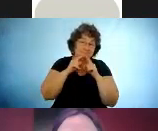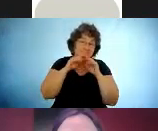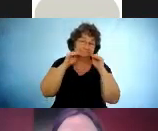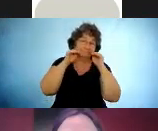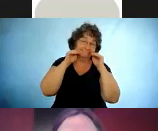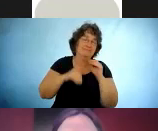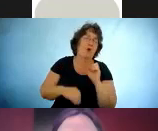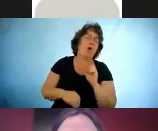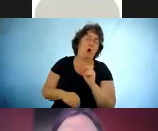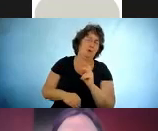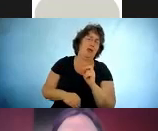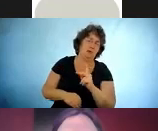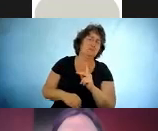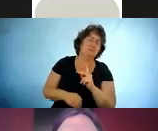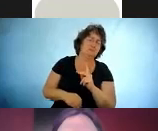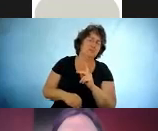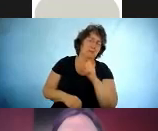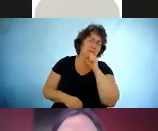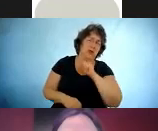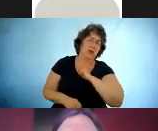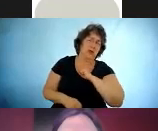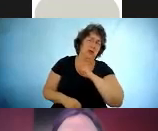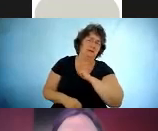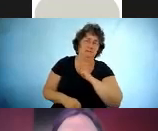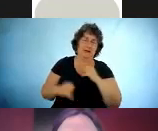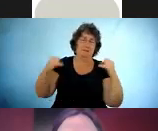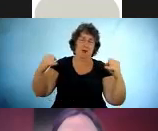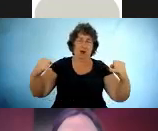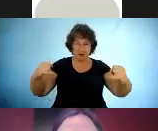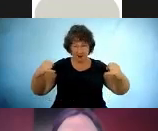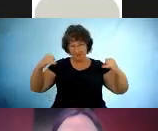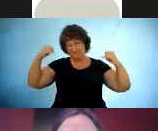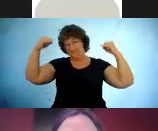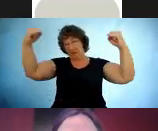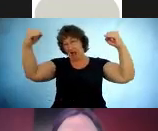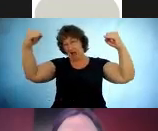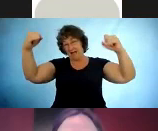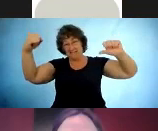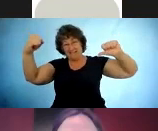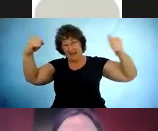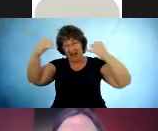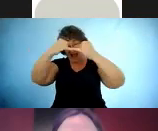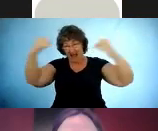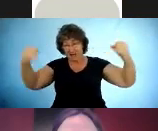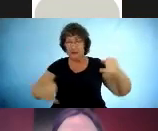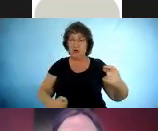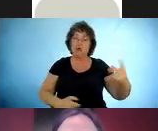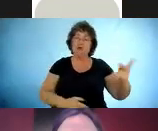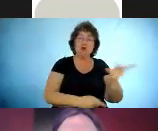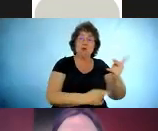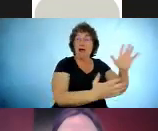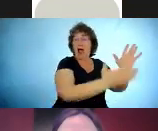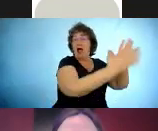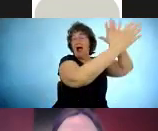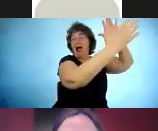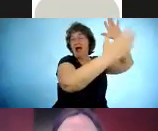bar all the way up to 10. And I watched them high five. I heard one of them say, do you